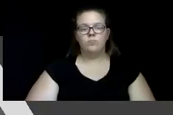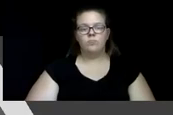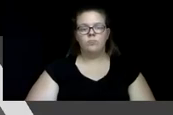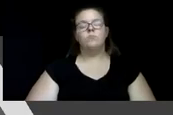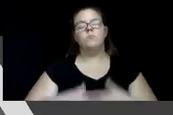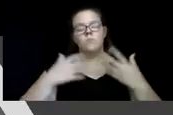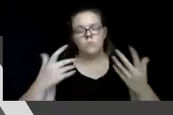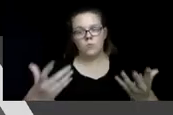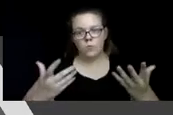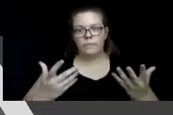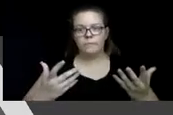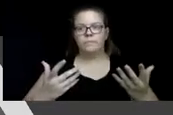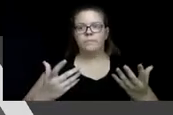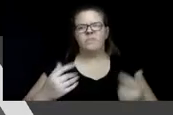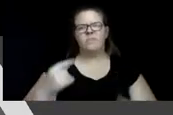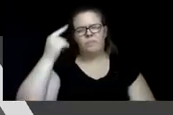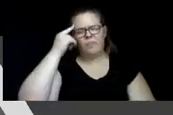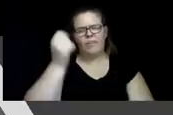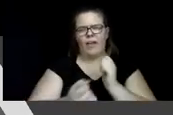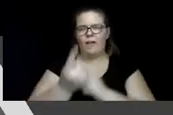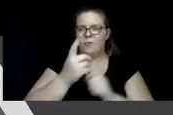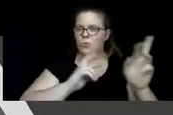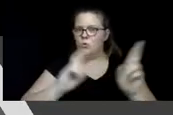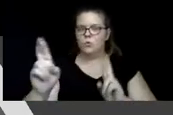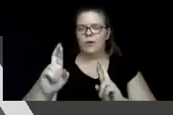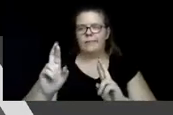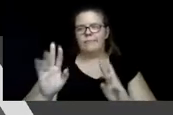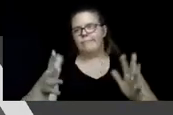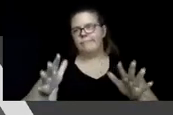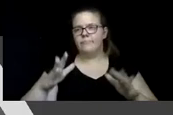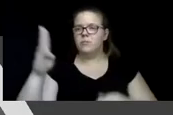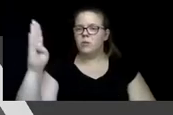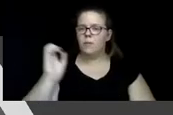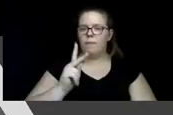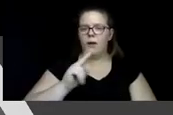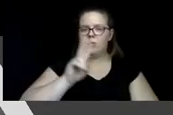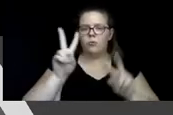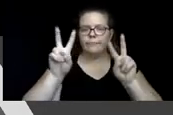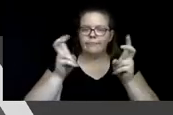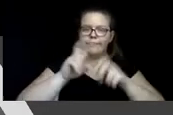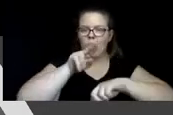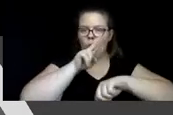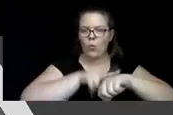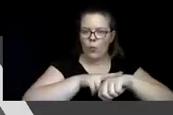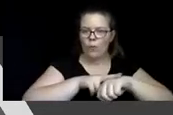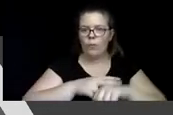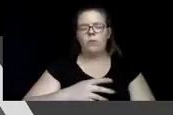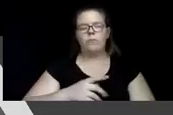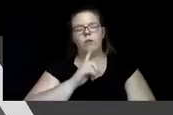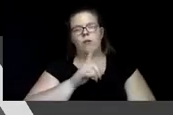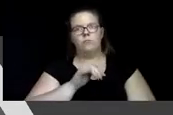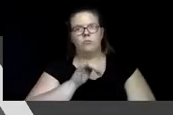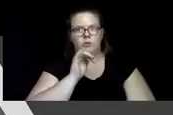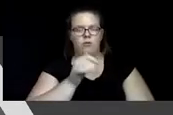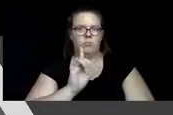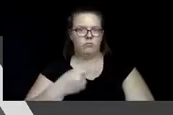So I think everybody's ready to kind of get back to normal a little bit here. I'm sure I'm not speaking